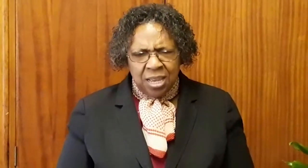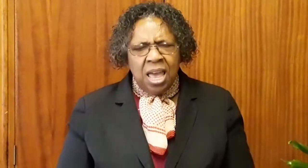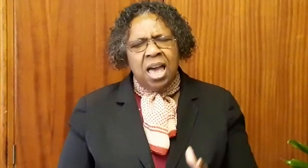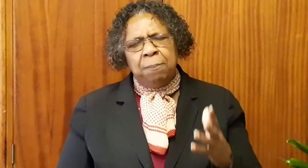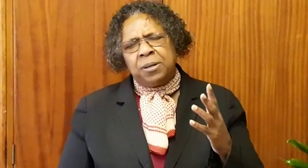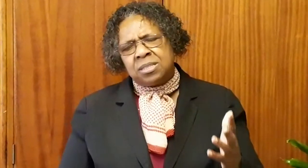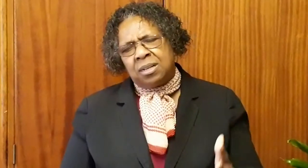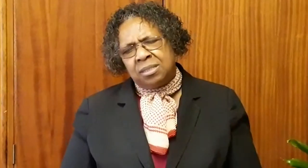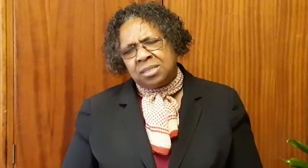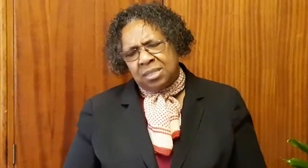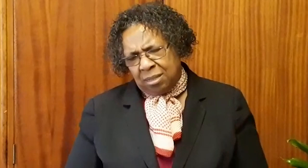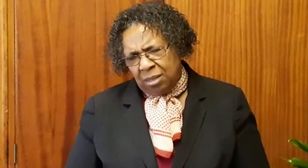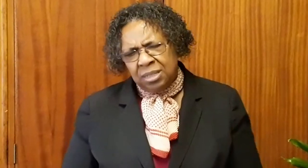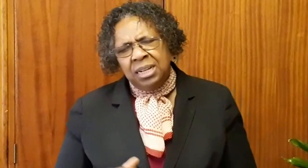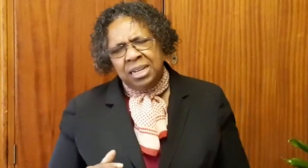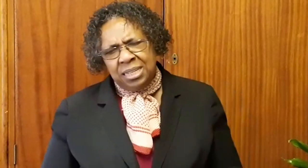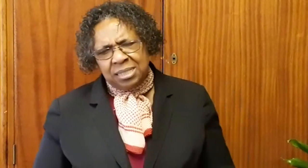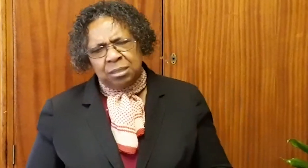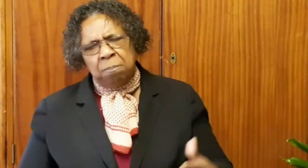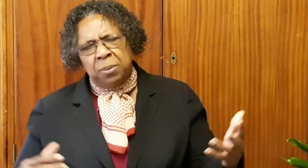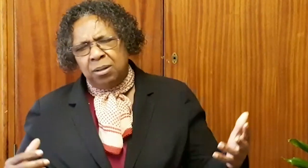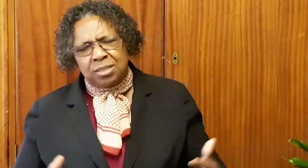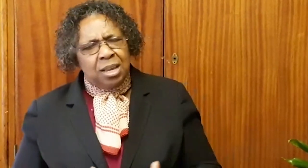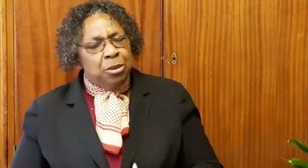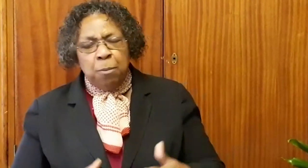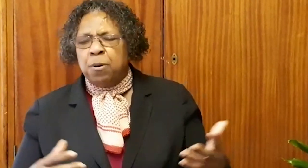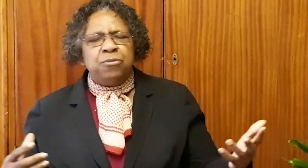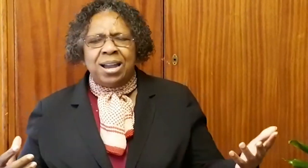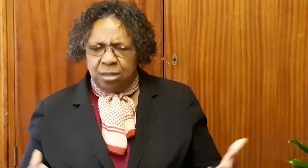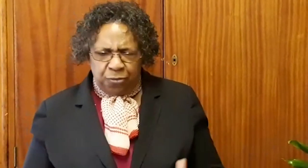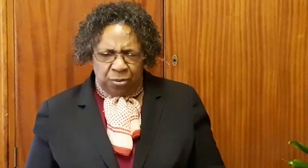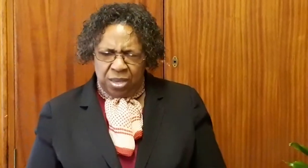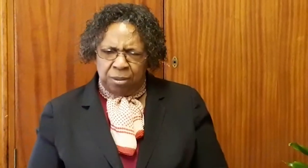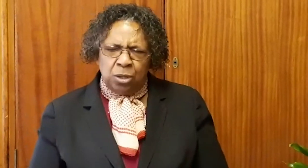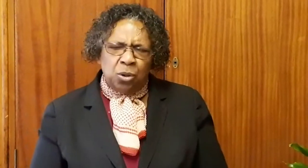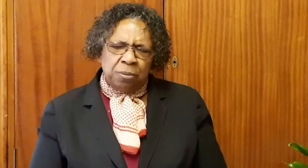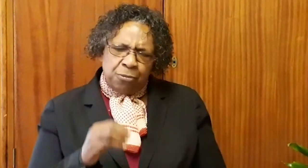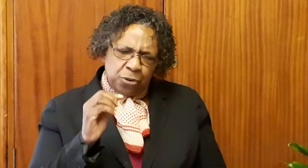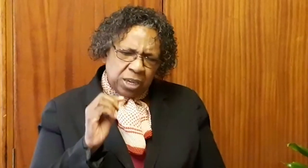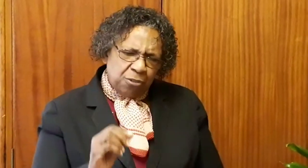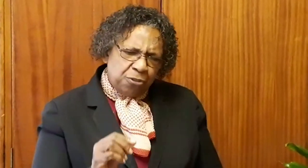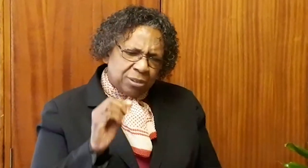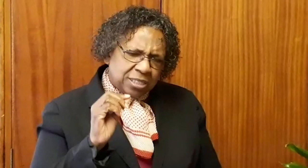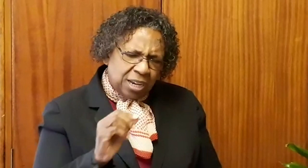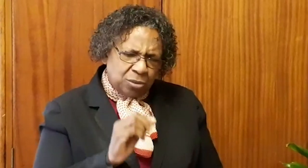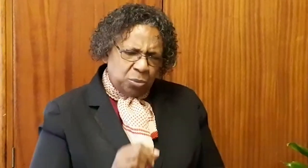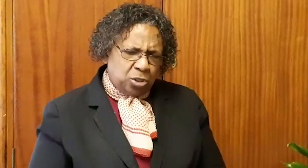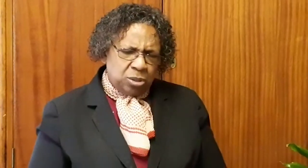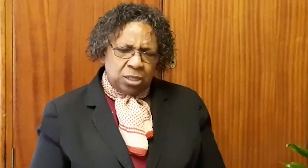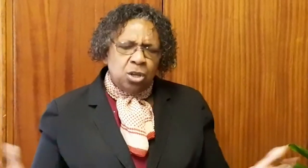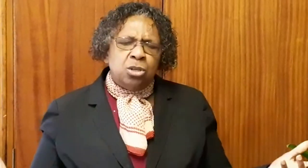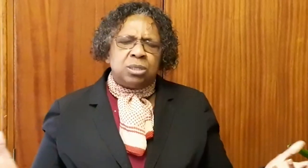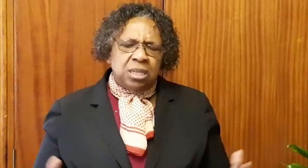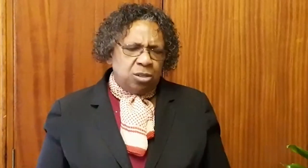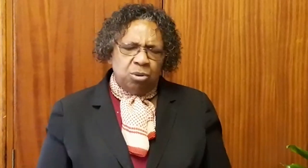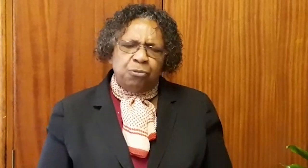needs. Help us to consider the lilies and the birds. You provided for them. And Lord, if you give your Son, which you